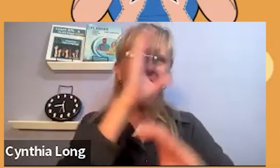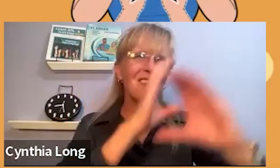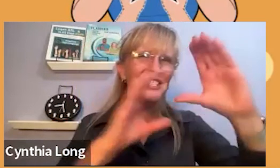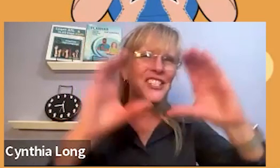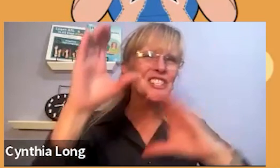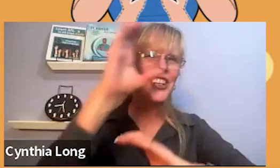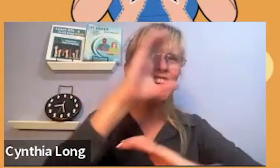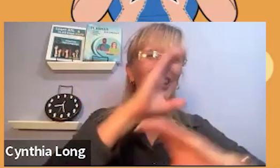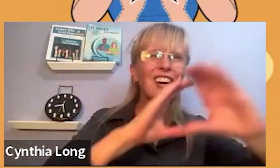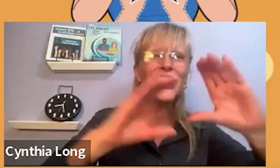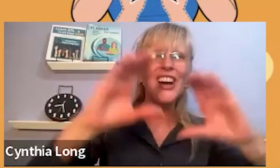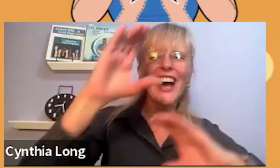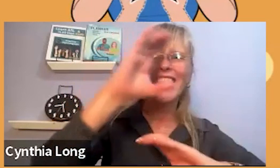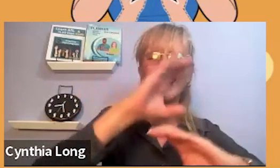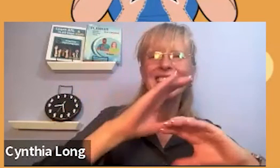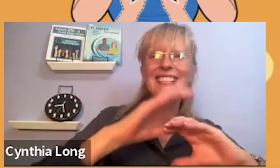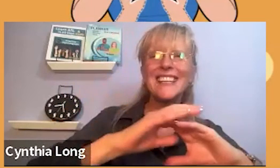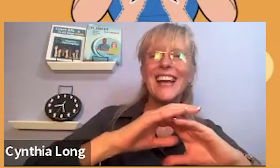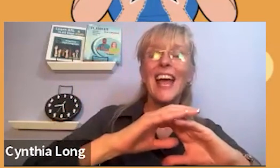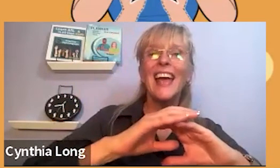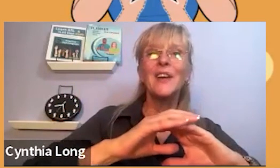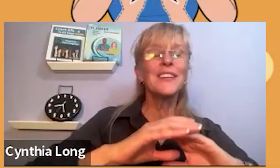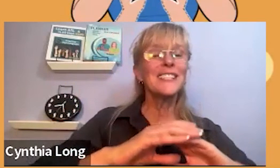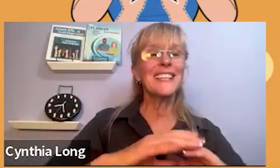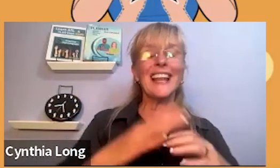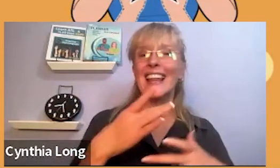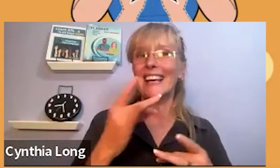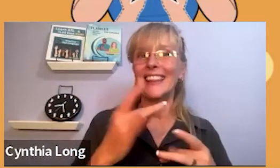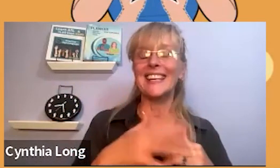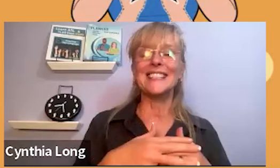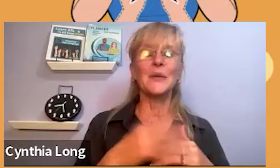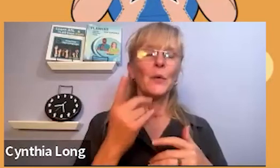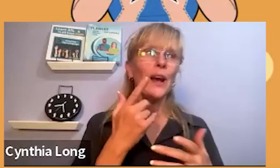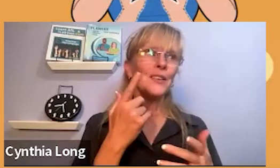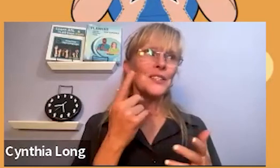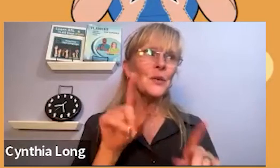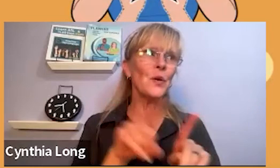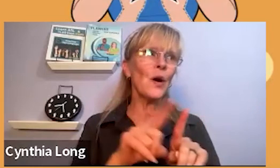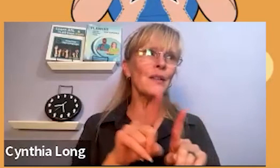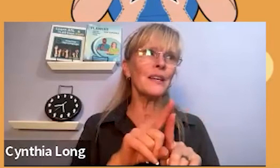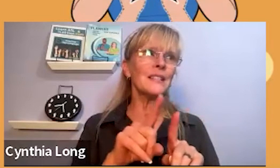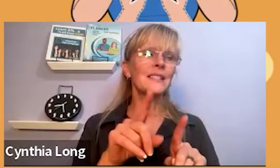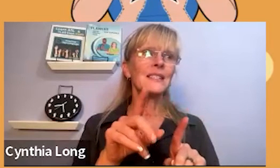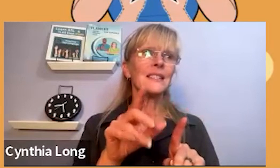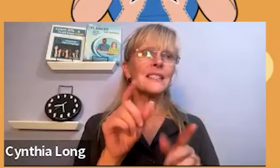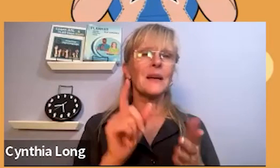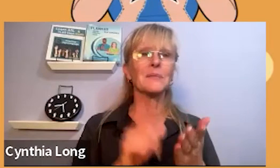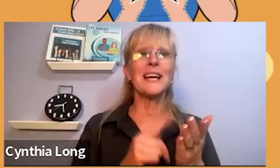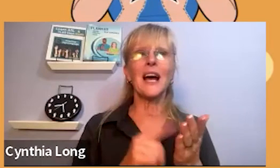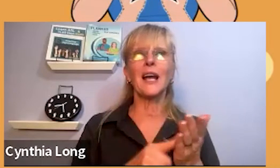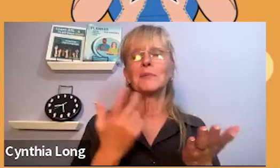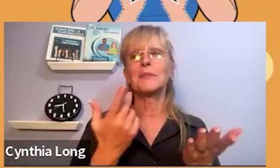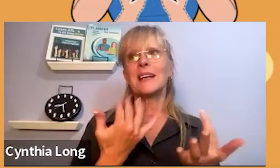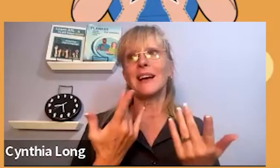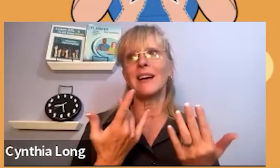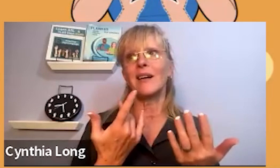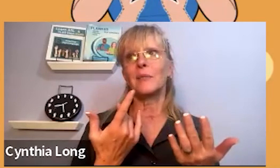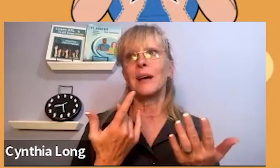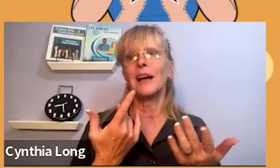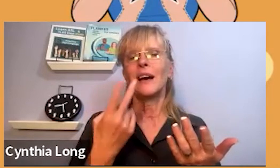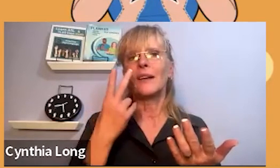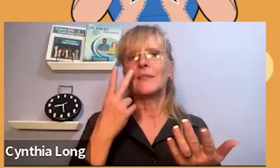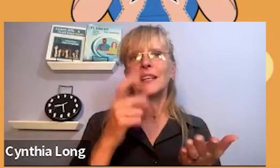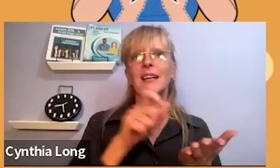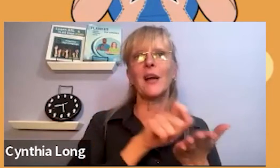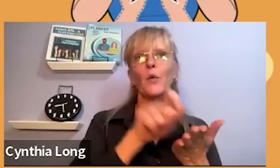is scavenger hunt. Who doesn't like this? We also call this sometimes,